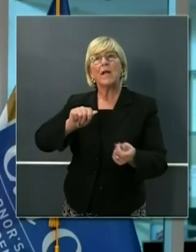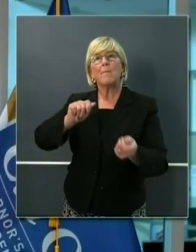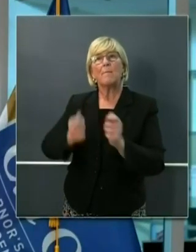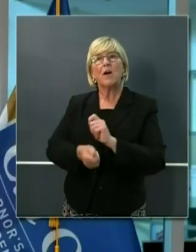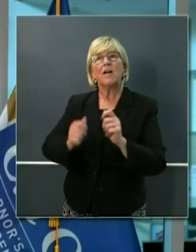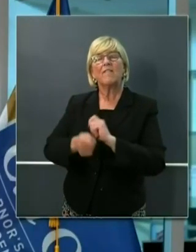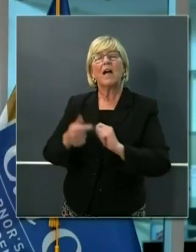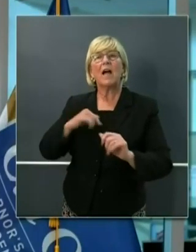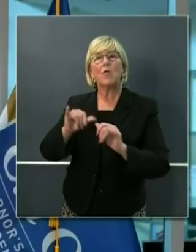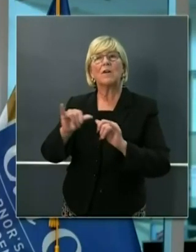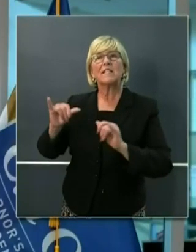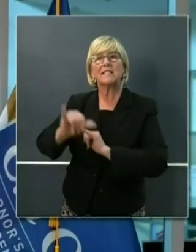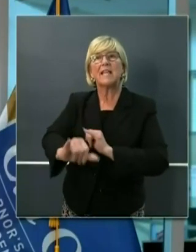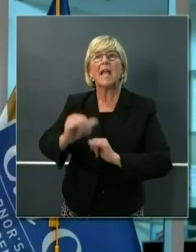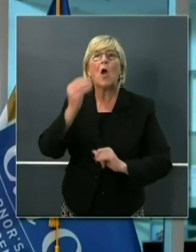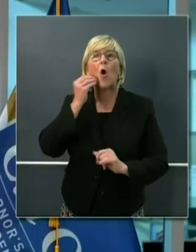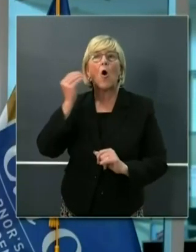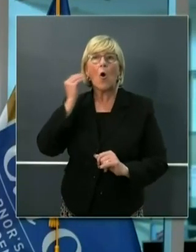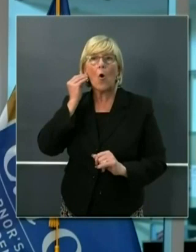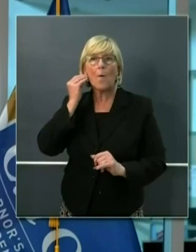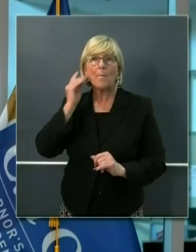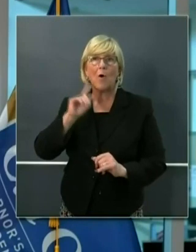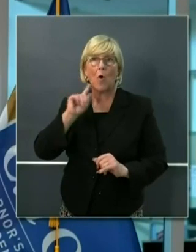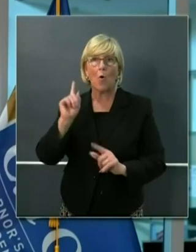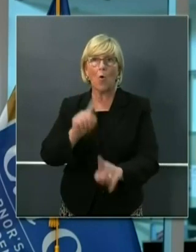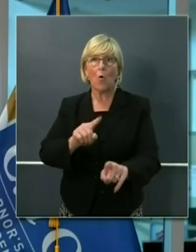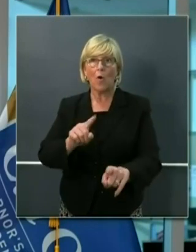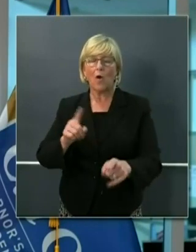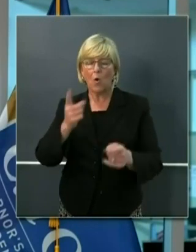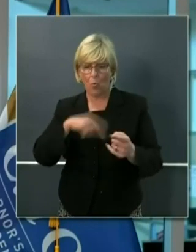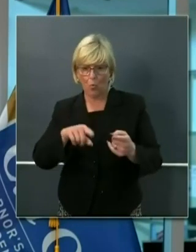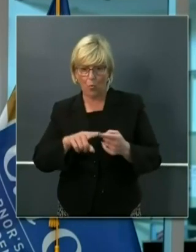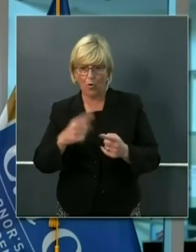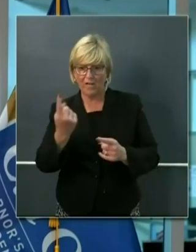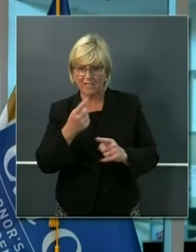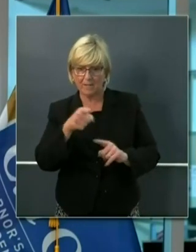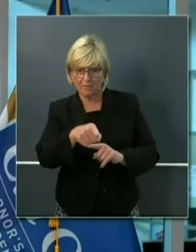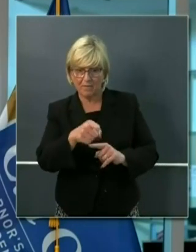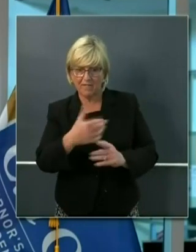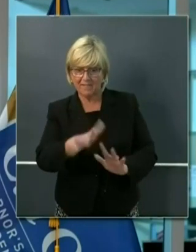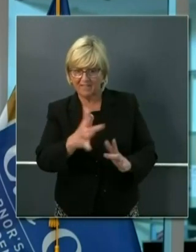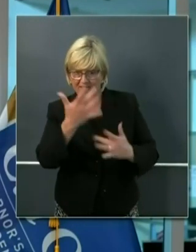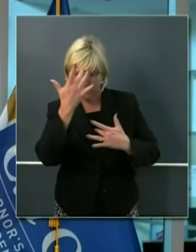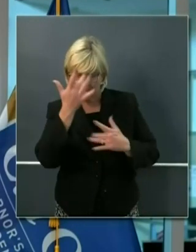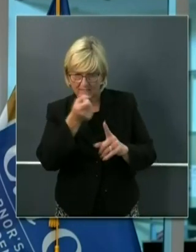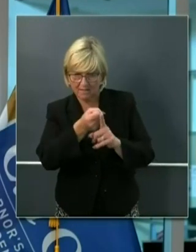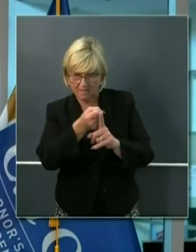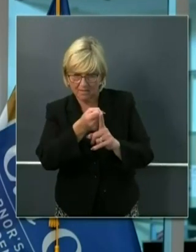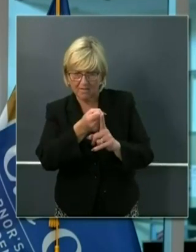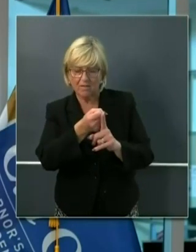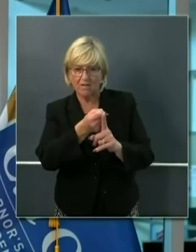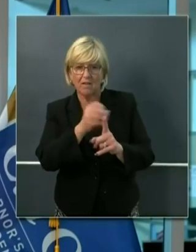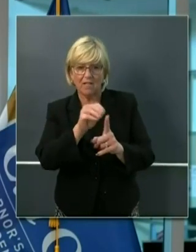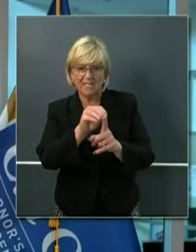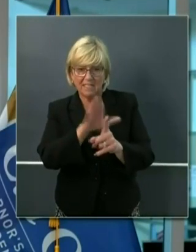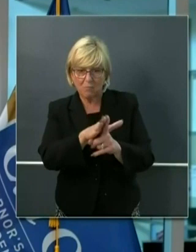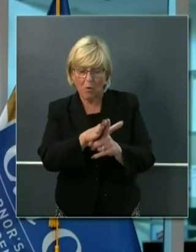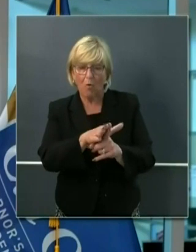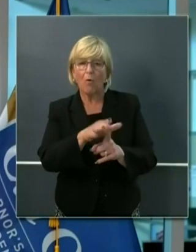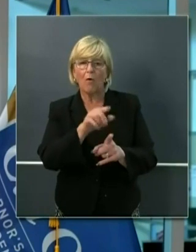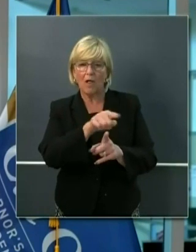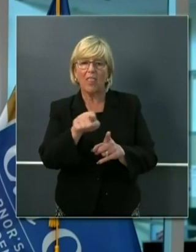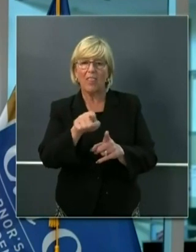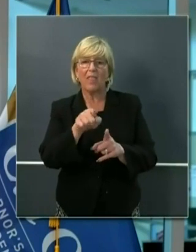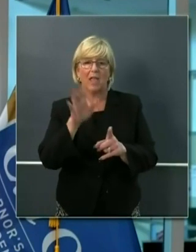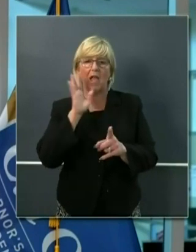our stay-at-home order because we have more confidence that when somebody is infected or when somebody is exposed in our community, that